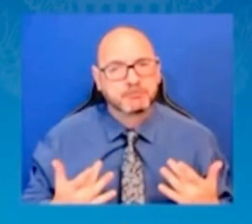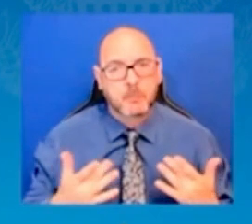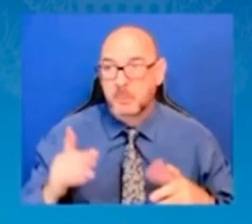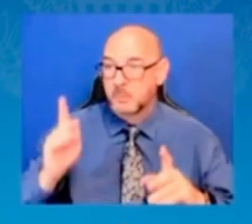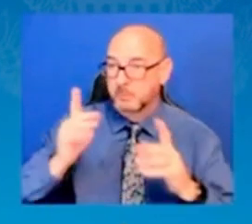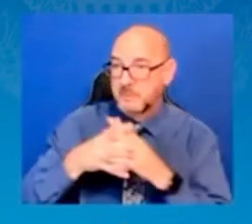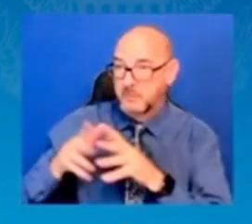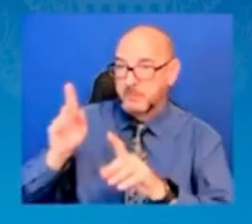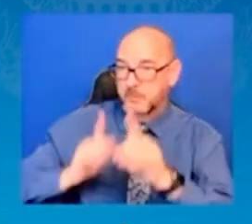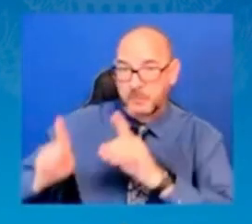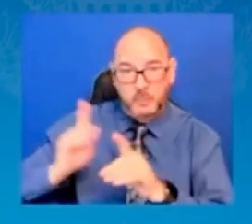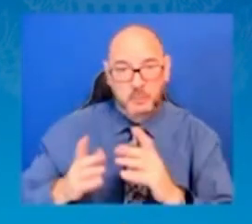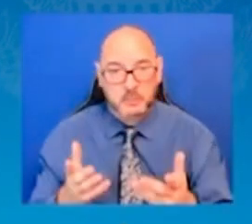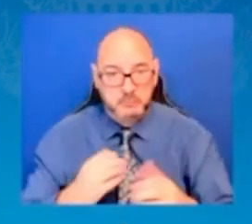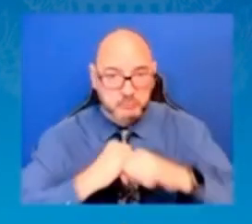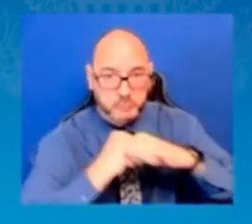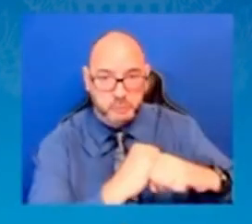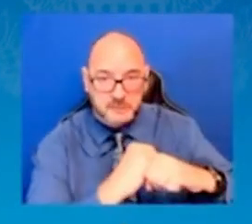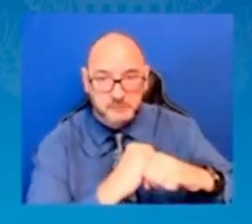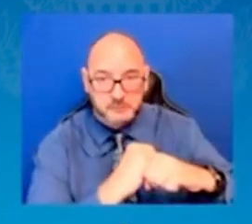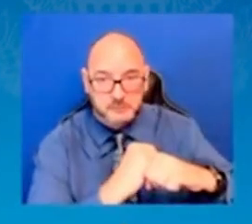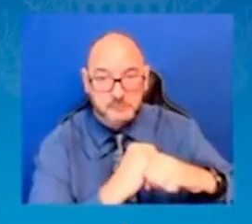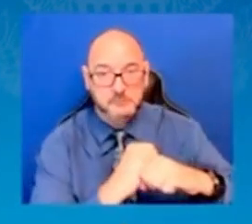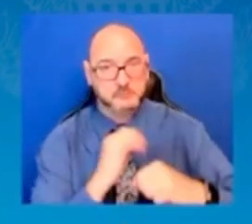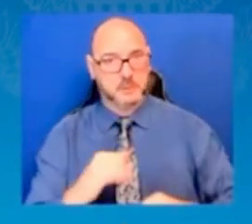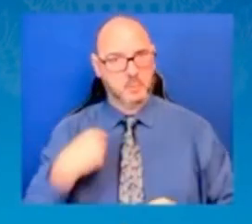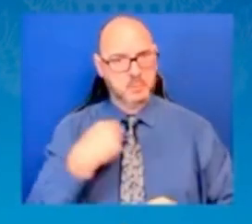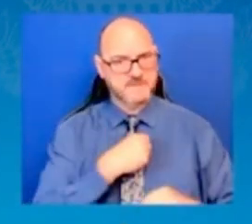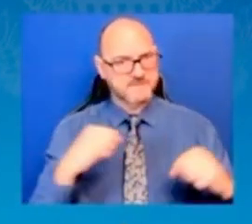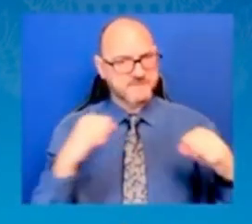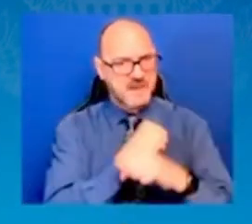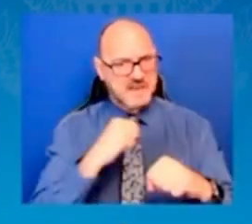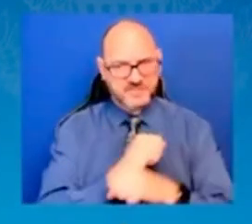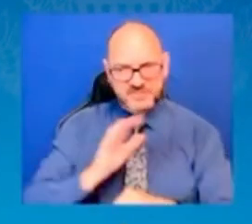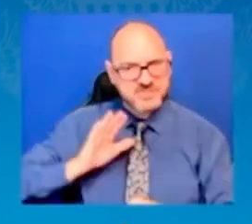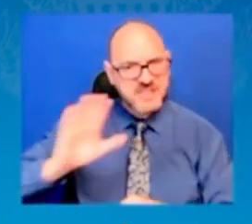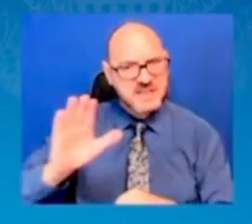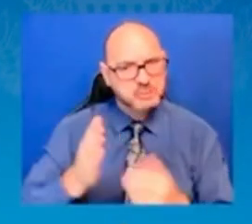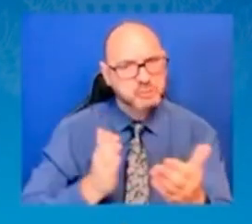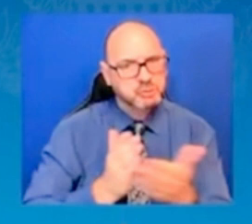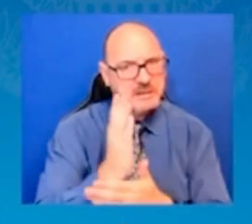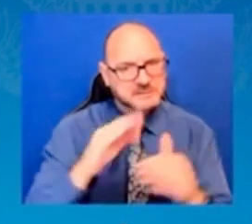protected in terms of us fighting for their rights to have access to the medication that they need.